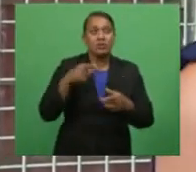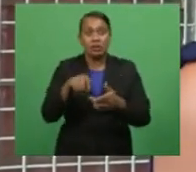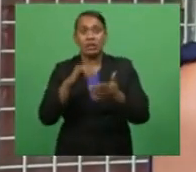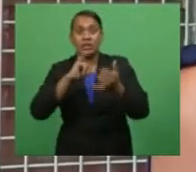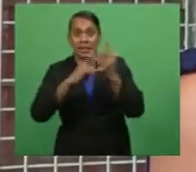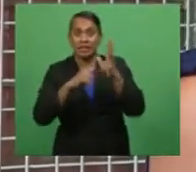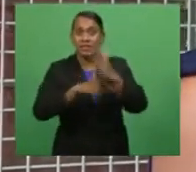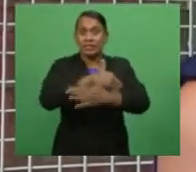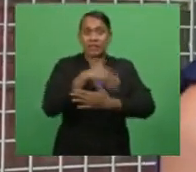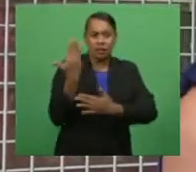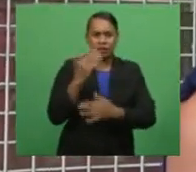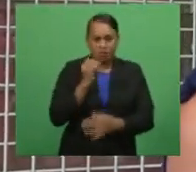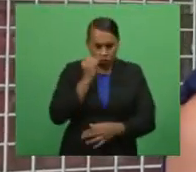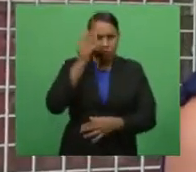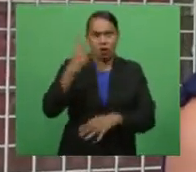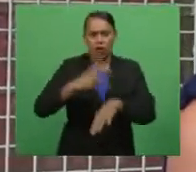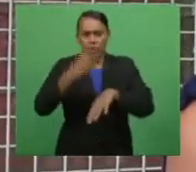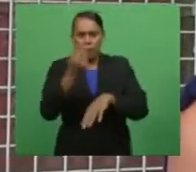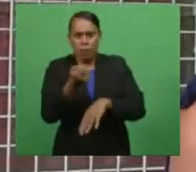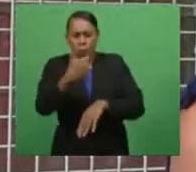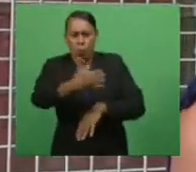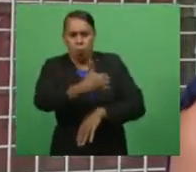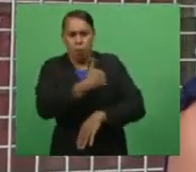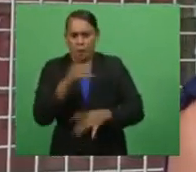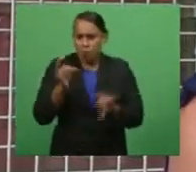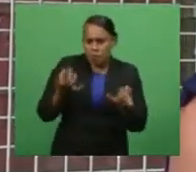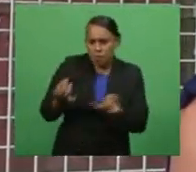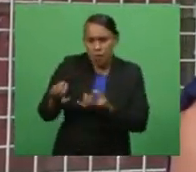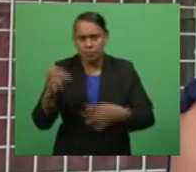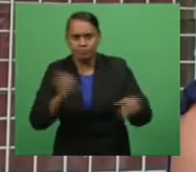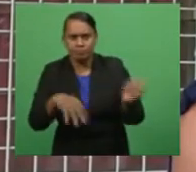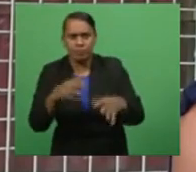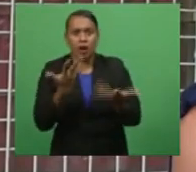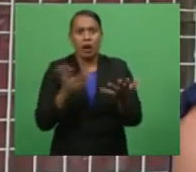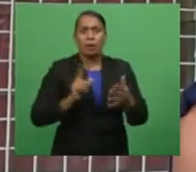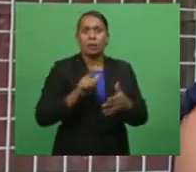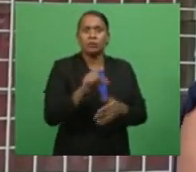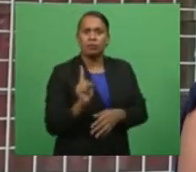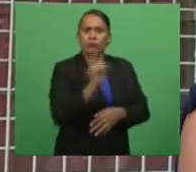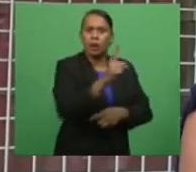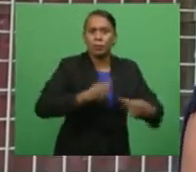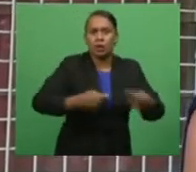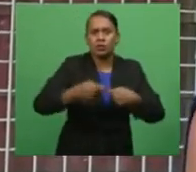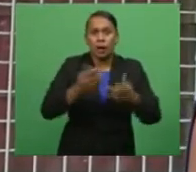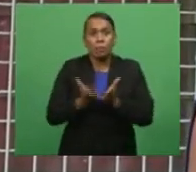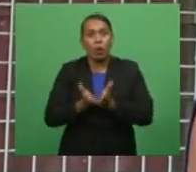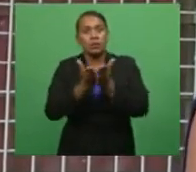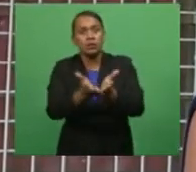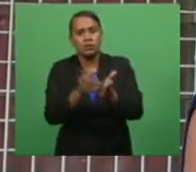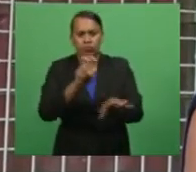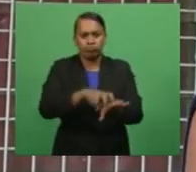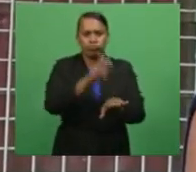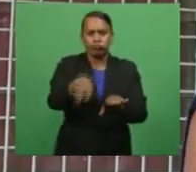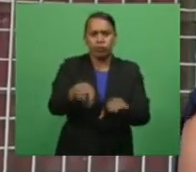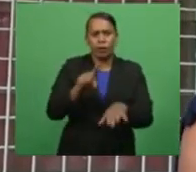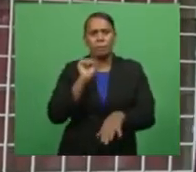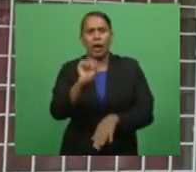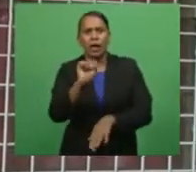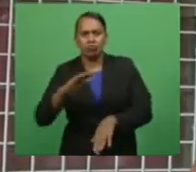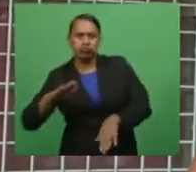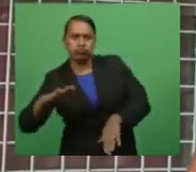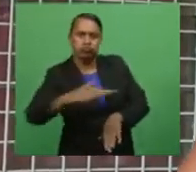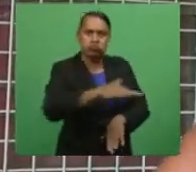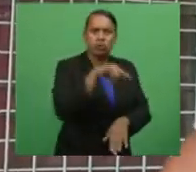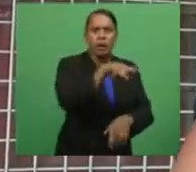by 3 a.m. and get ready to come to Lambasa. They come by boat, then catch the bus, then they sell at the market for hours. This